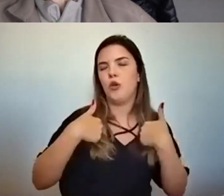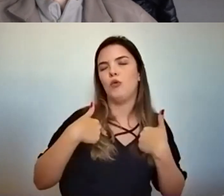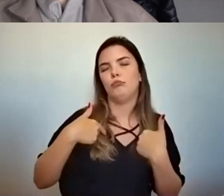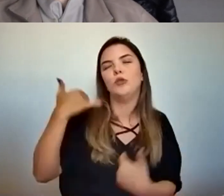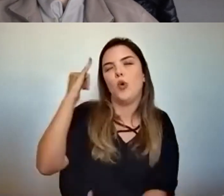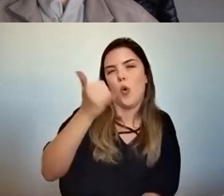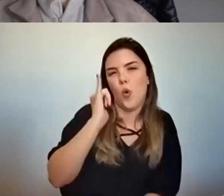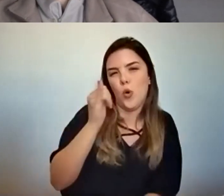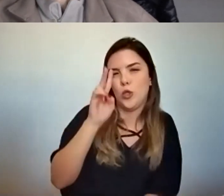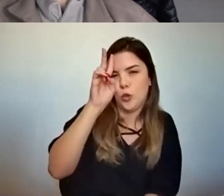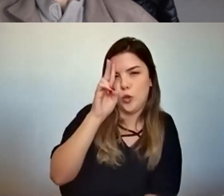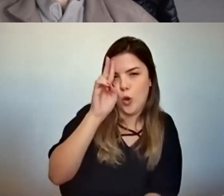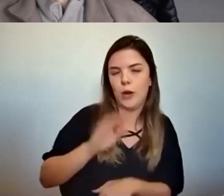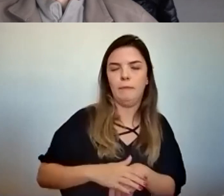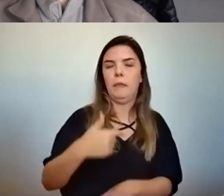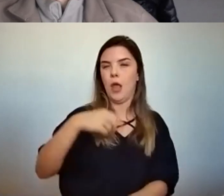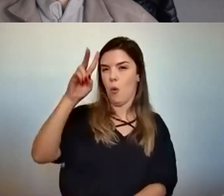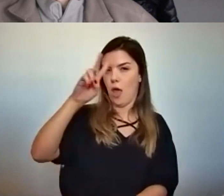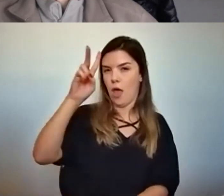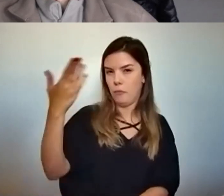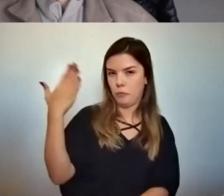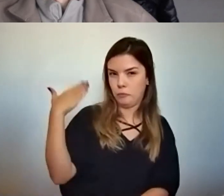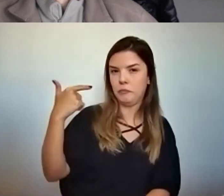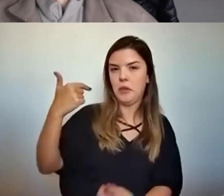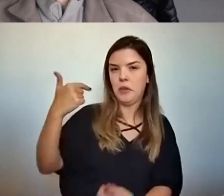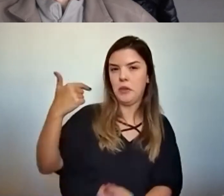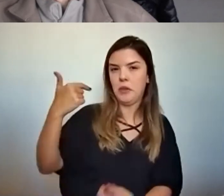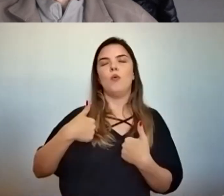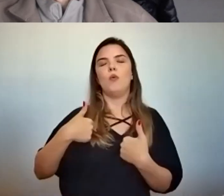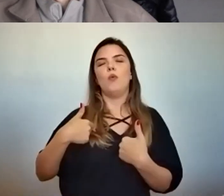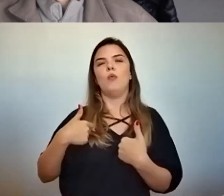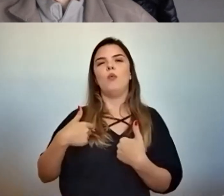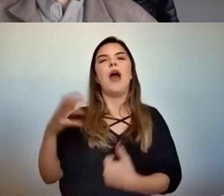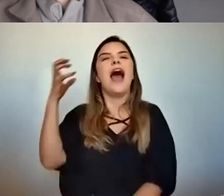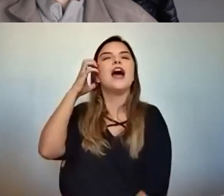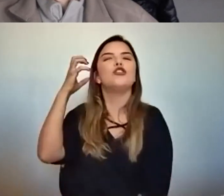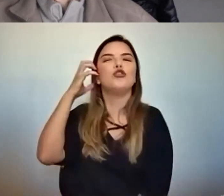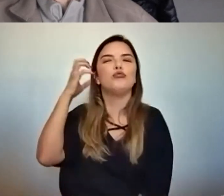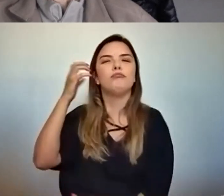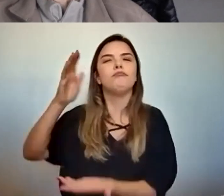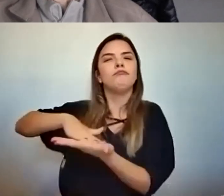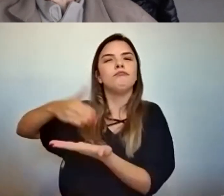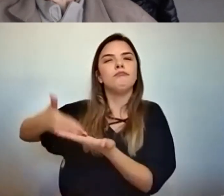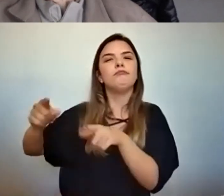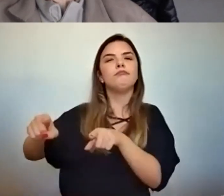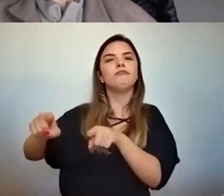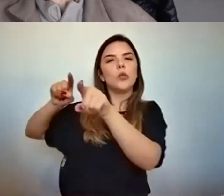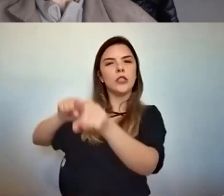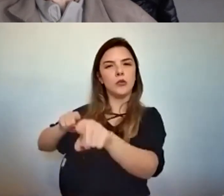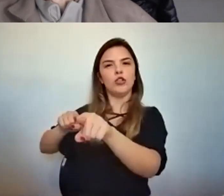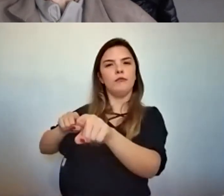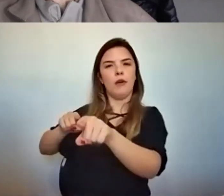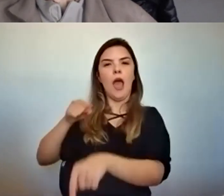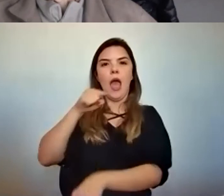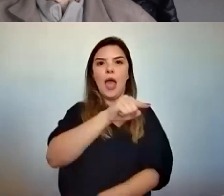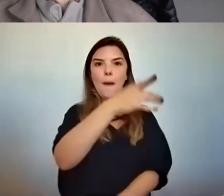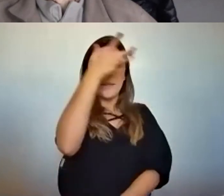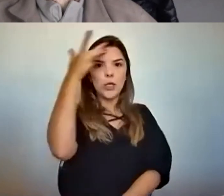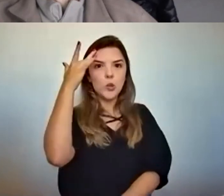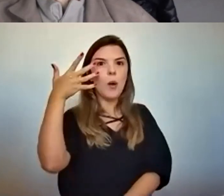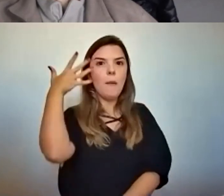someone on the radio. It was someone who was a wonderful person who was